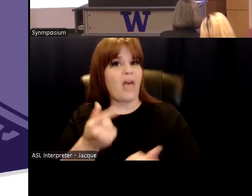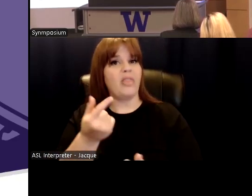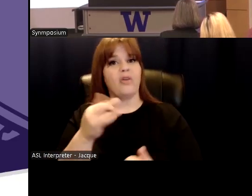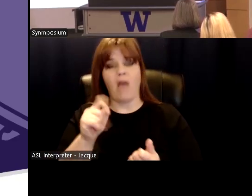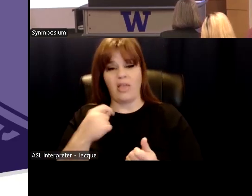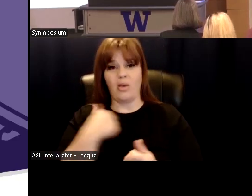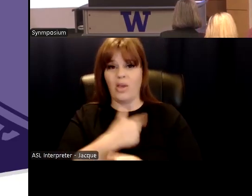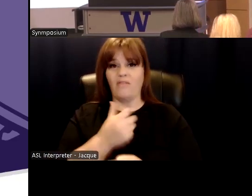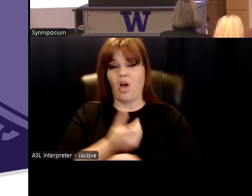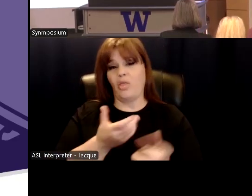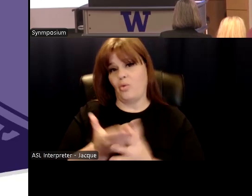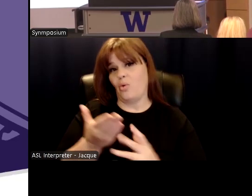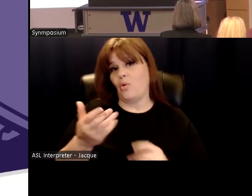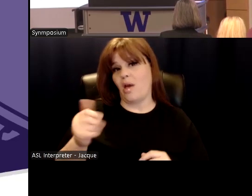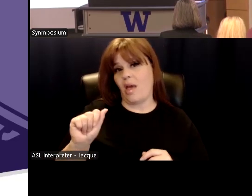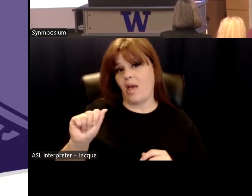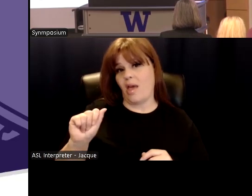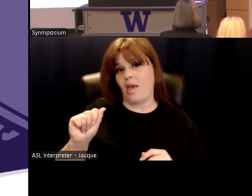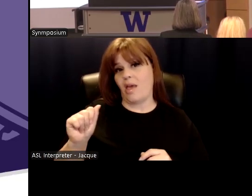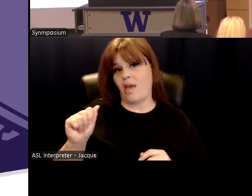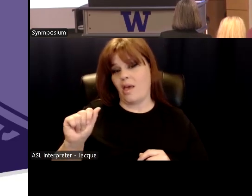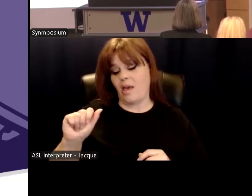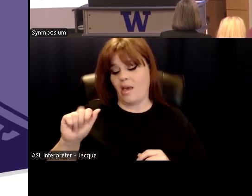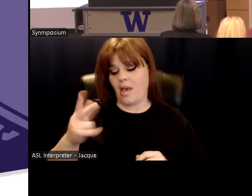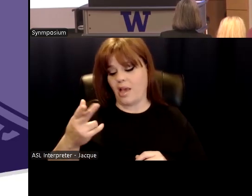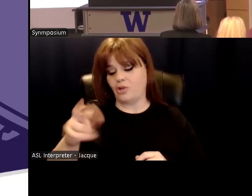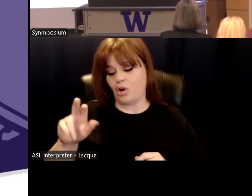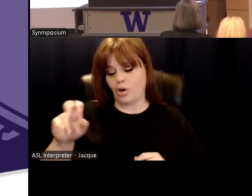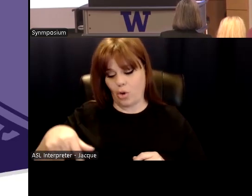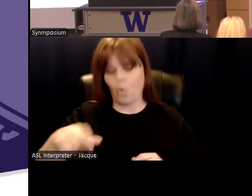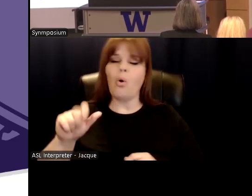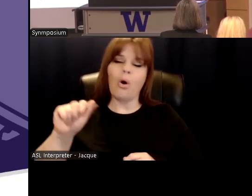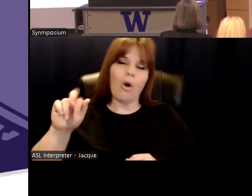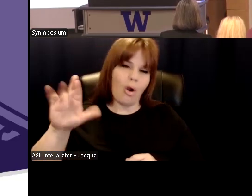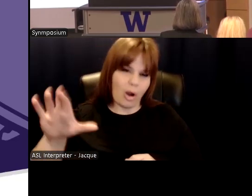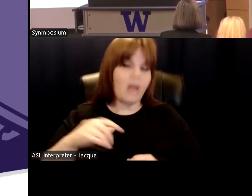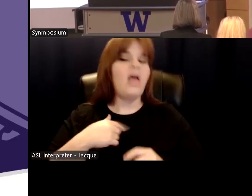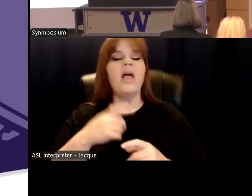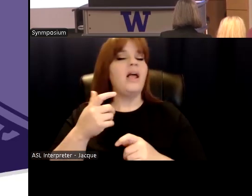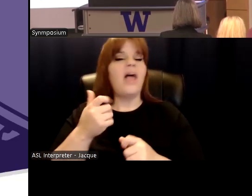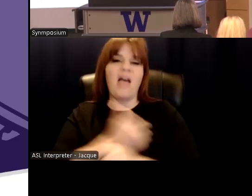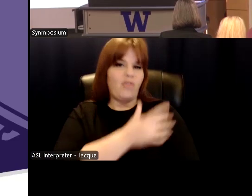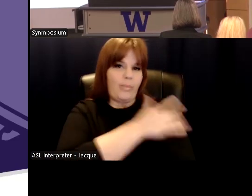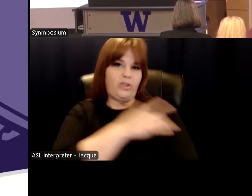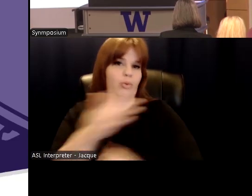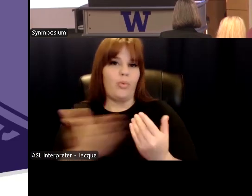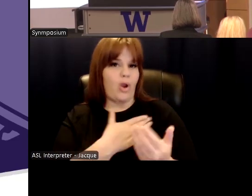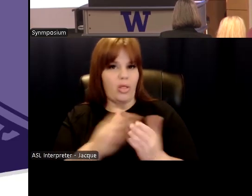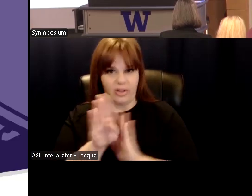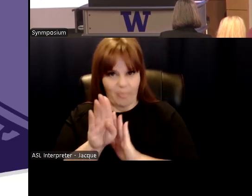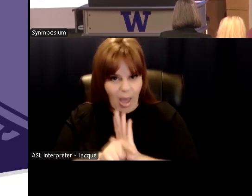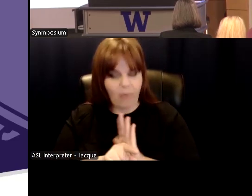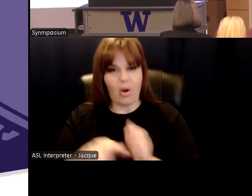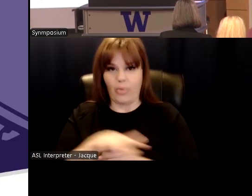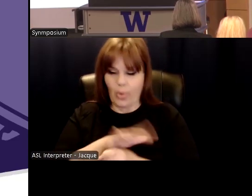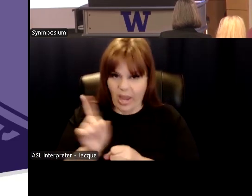through AHRQ or AHRQ is to ensure that every patient, regardless of their background or their location,